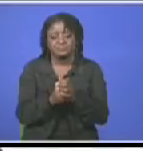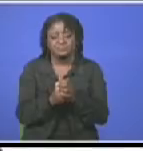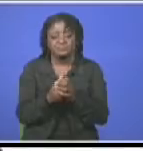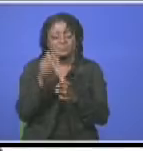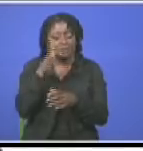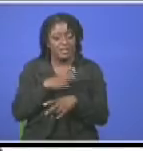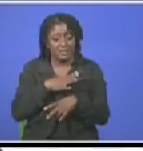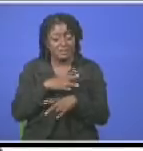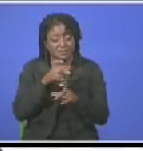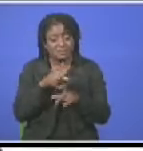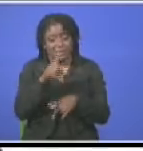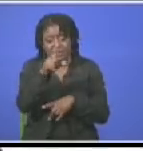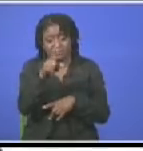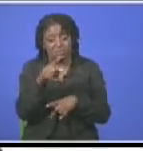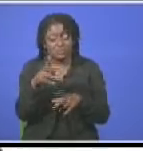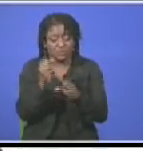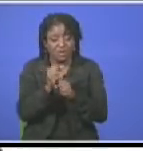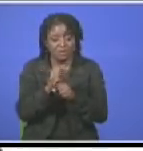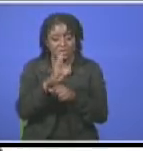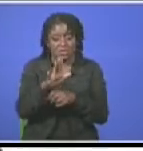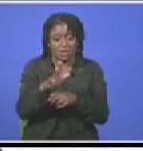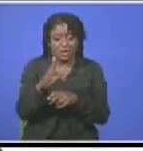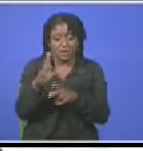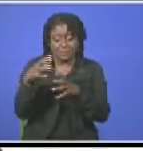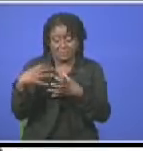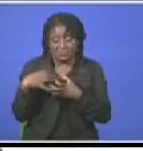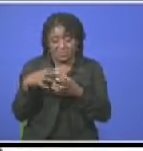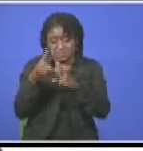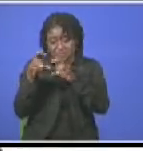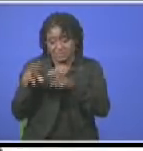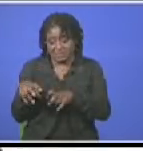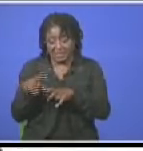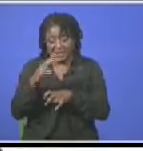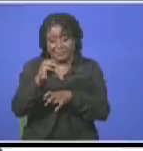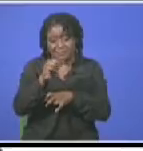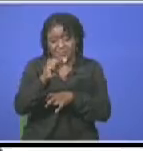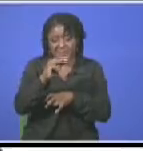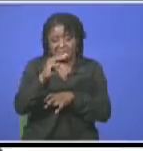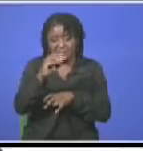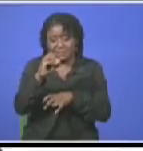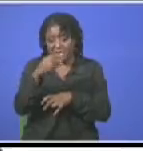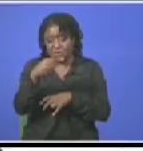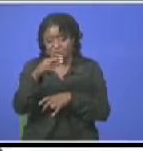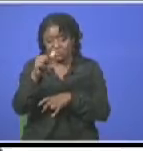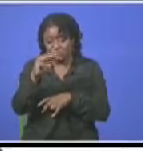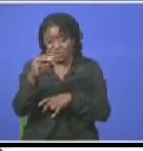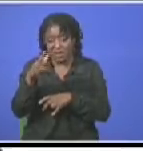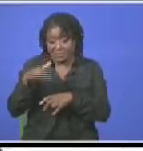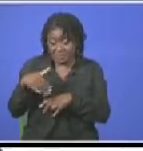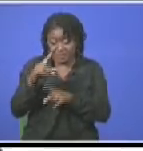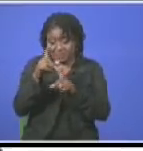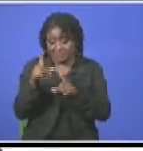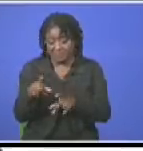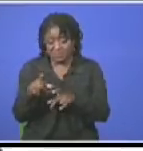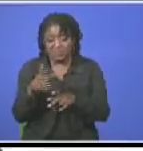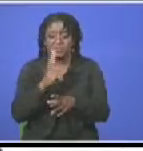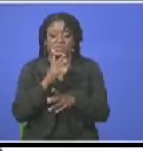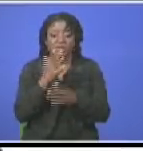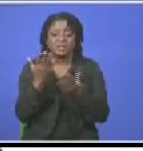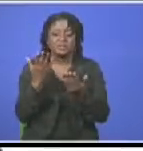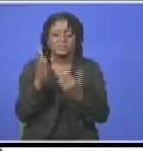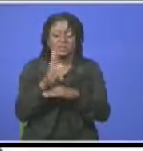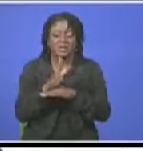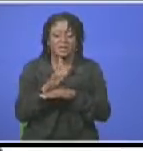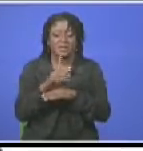Well, ladies, have you gotten your mammogram yet? We're going to talk tonight with radiologist Dr. Elizabeth Darville as part of